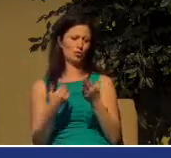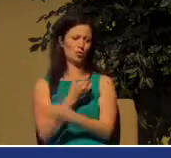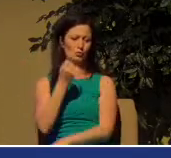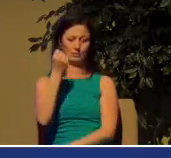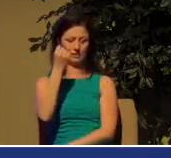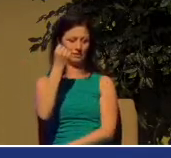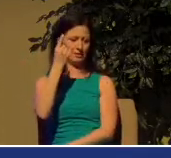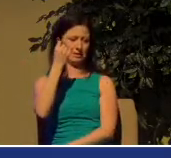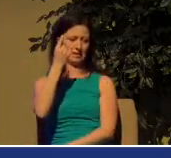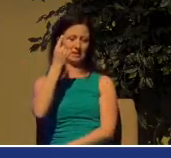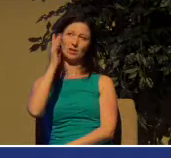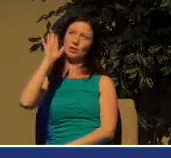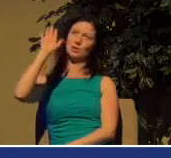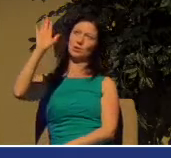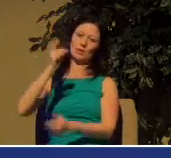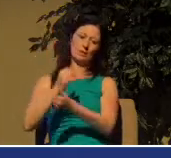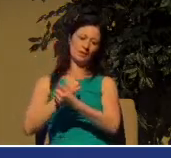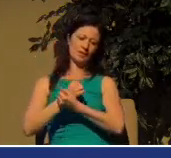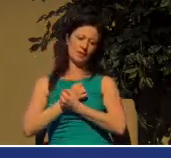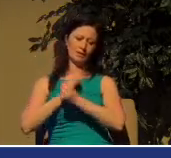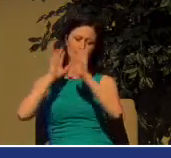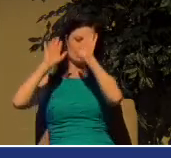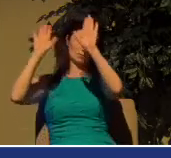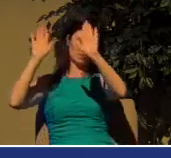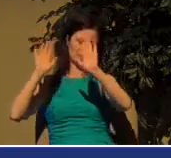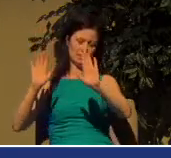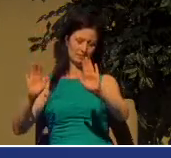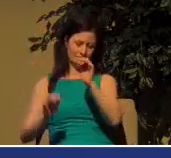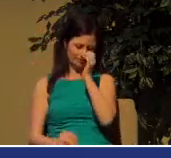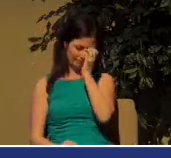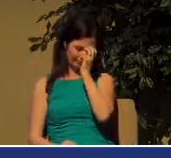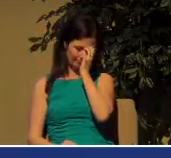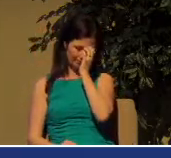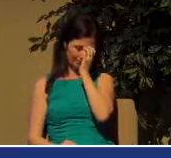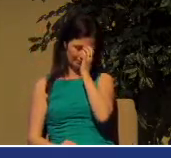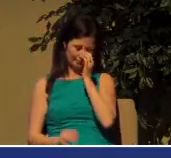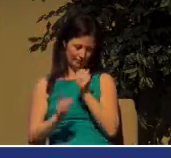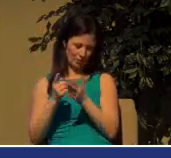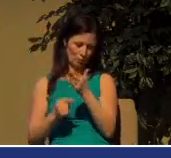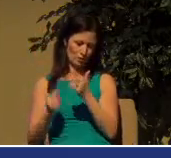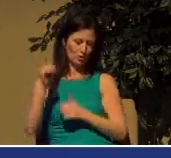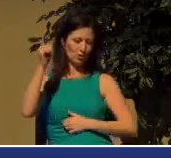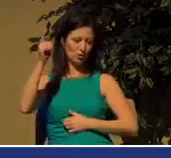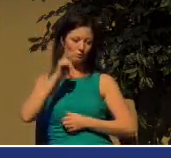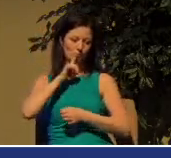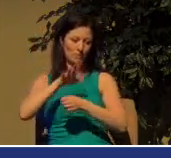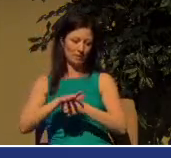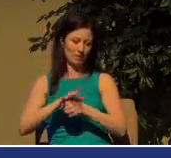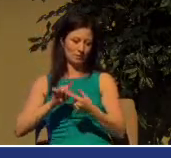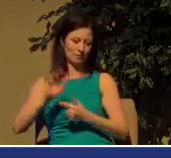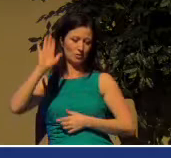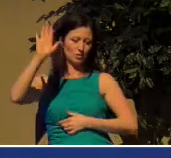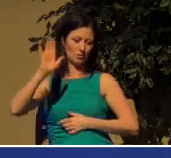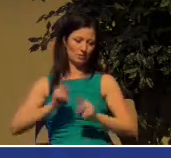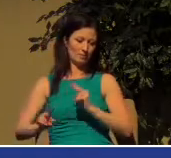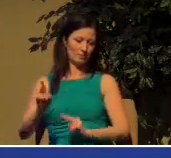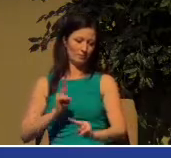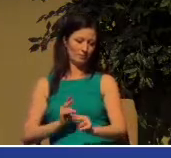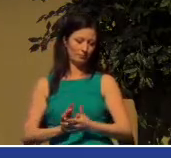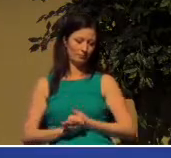love and your commitment to each of us as your people. Thank you for hearing us, we